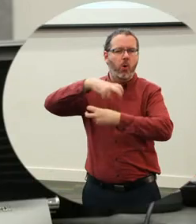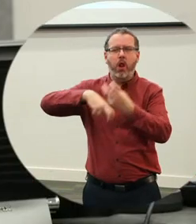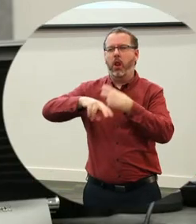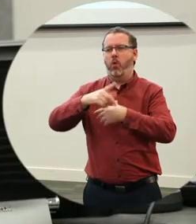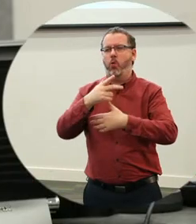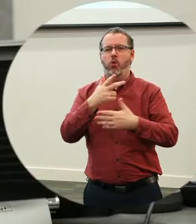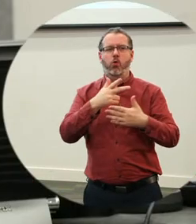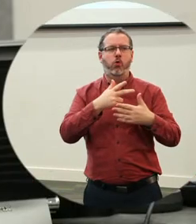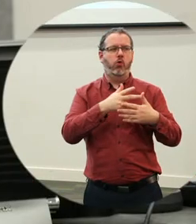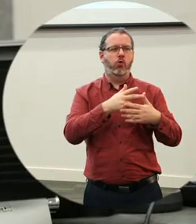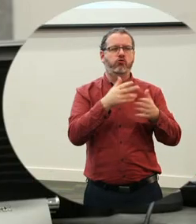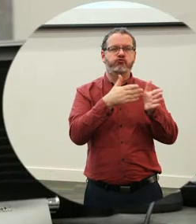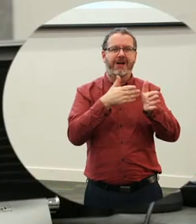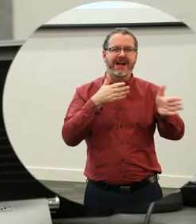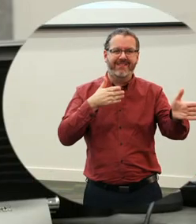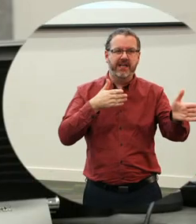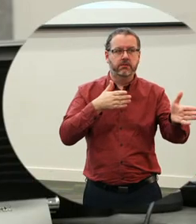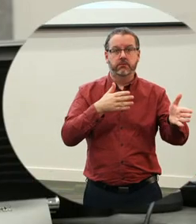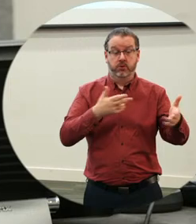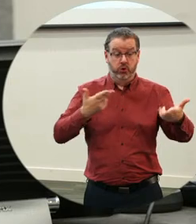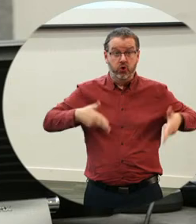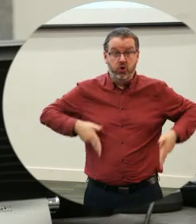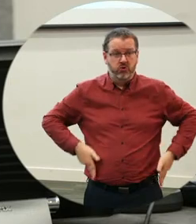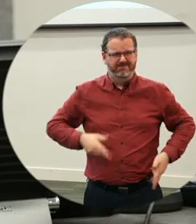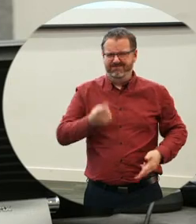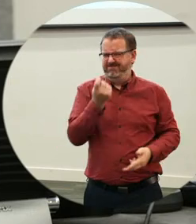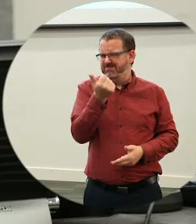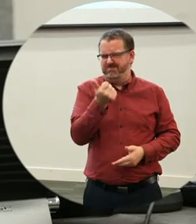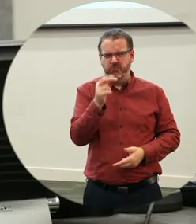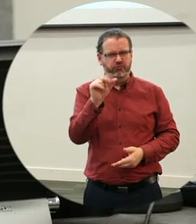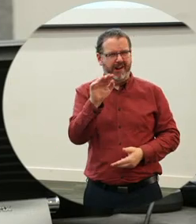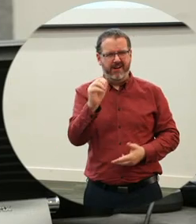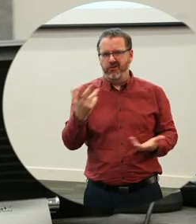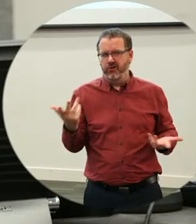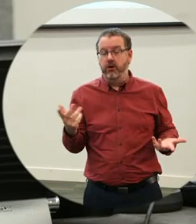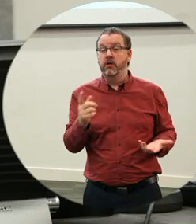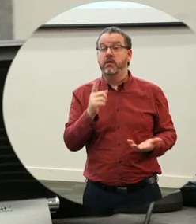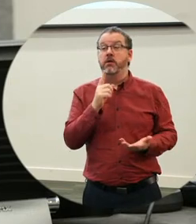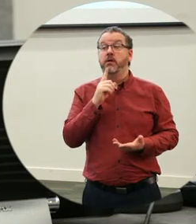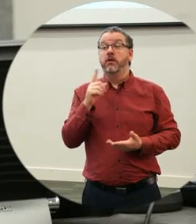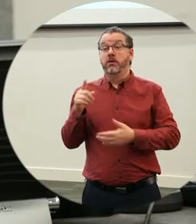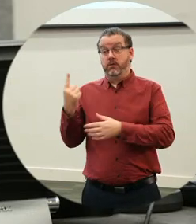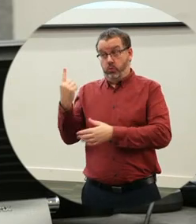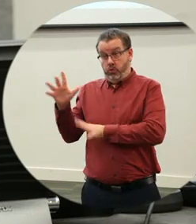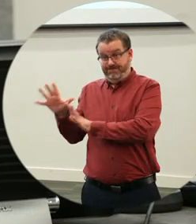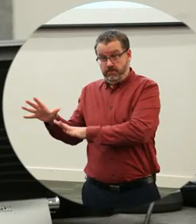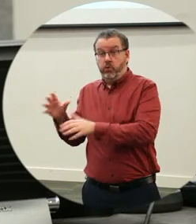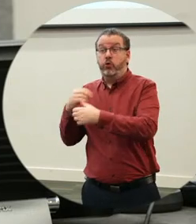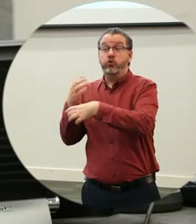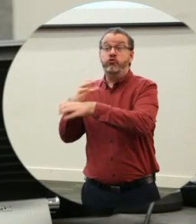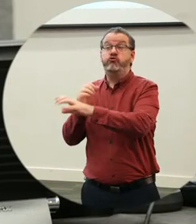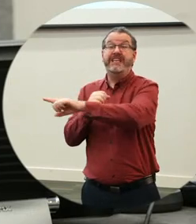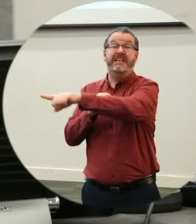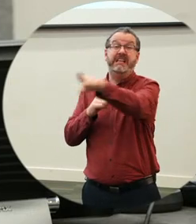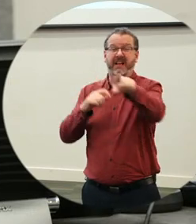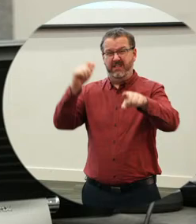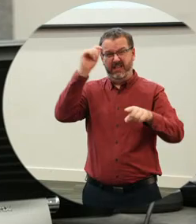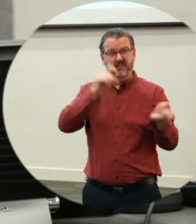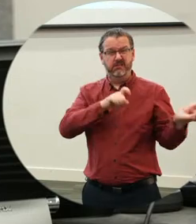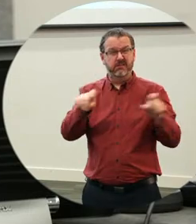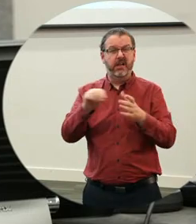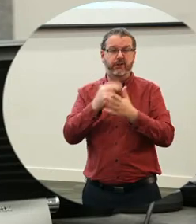they rarely carry firearms. But I'm not aware that there's anybody else who took that decision. Probably the